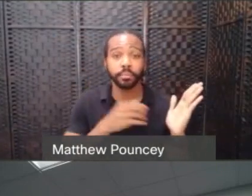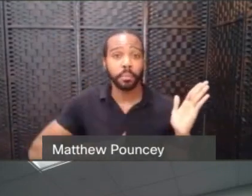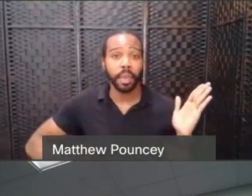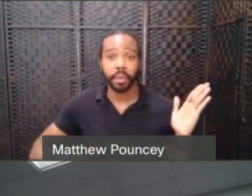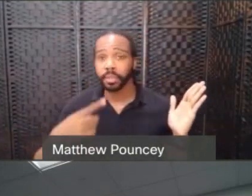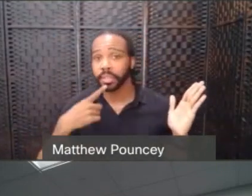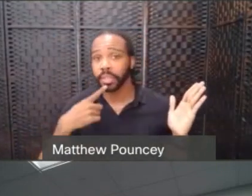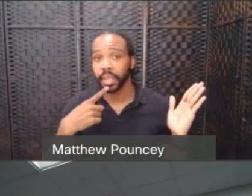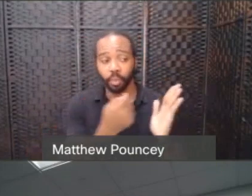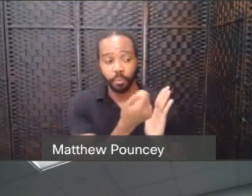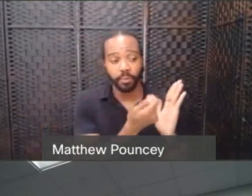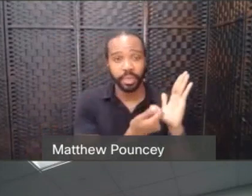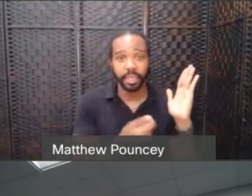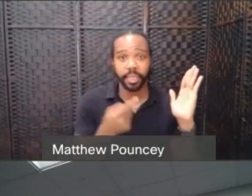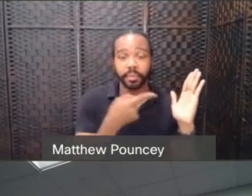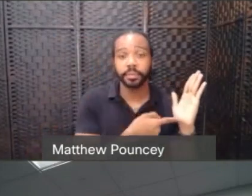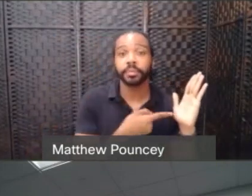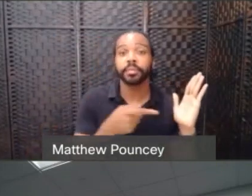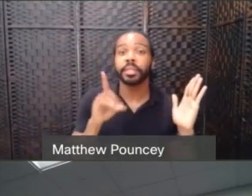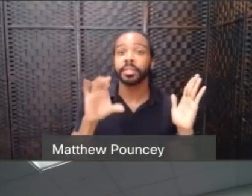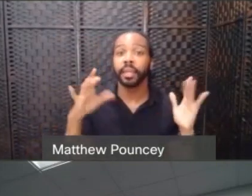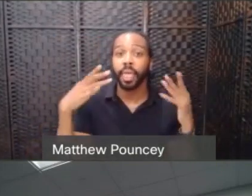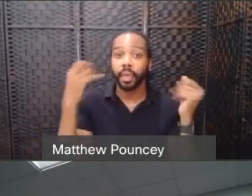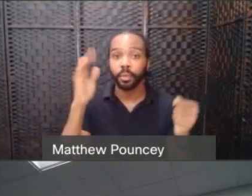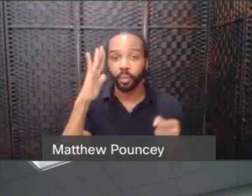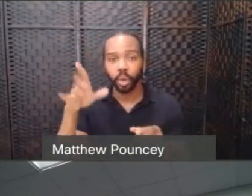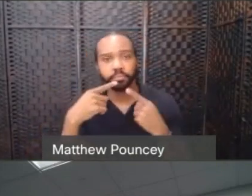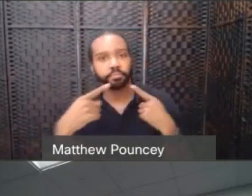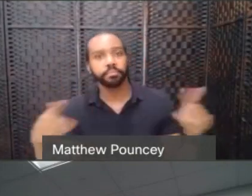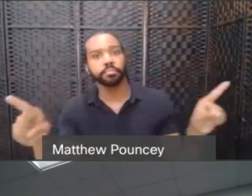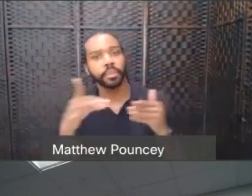was that DC Health would issue guidance